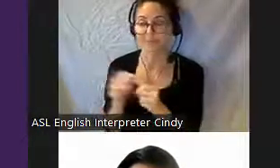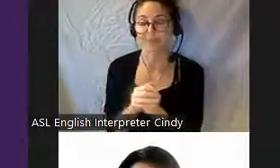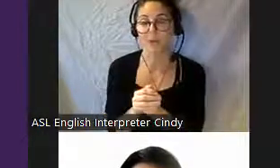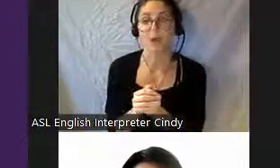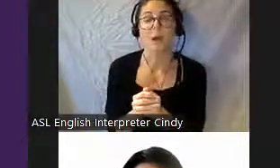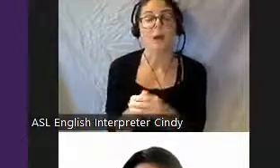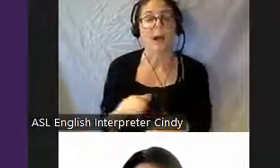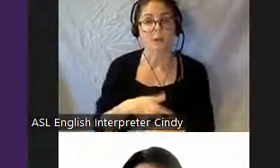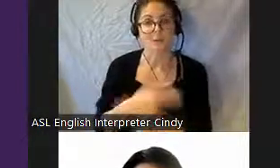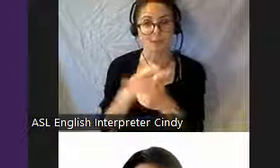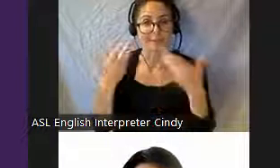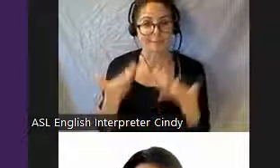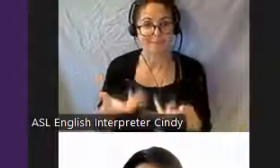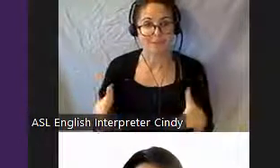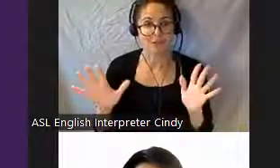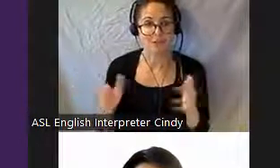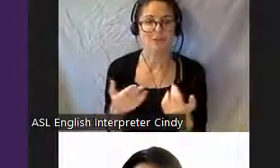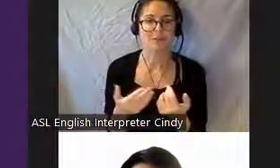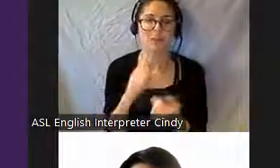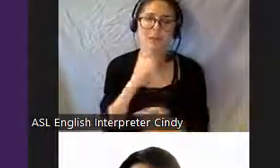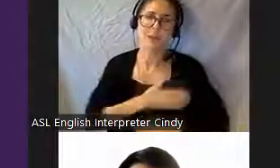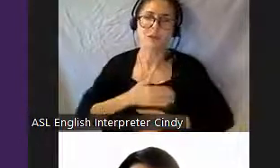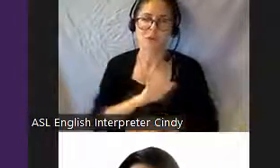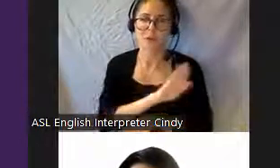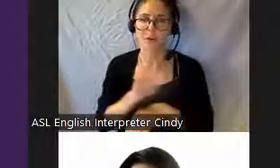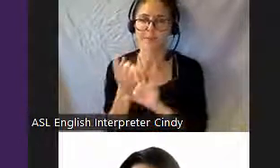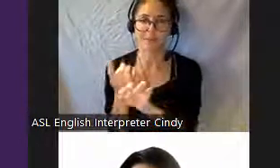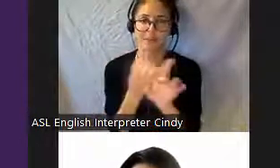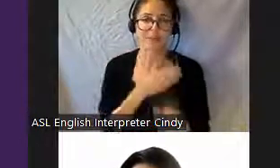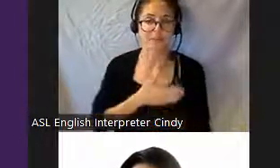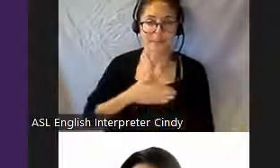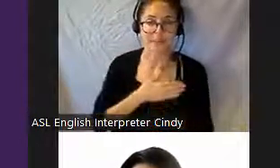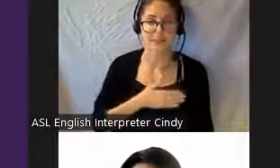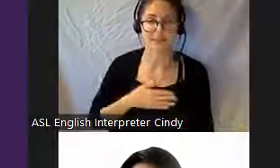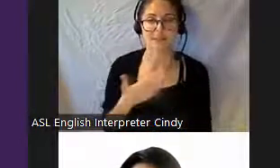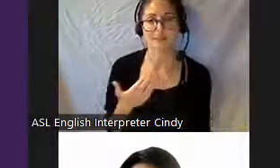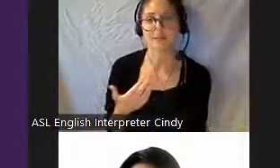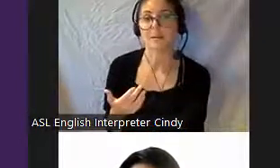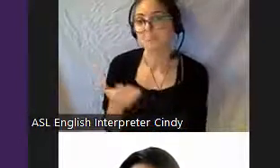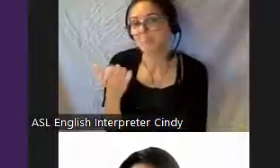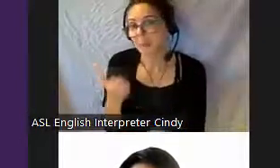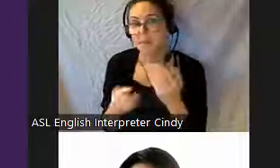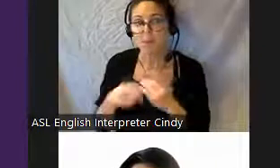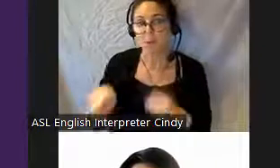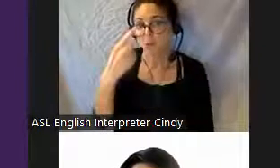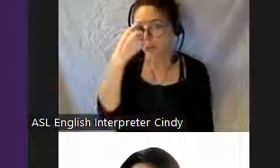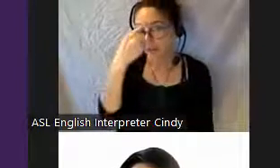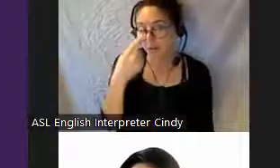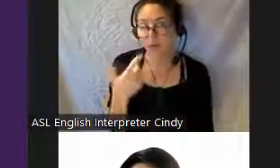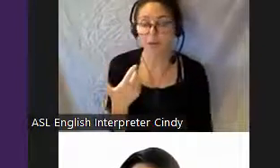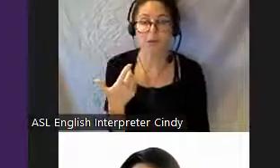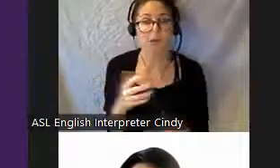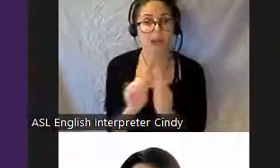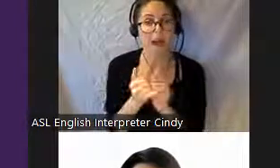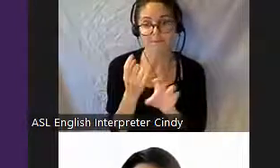we will appreciate your feedback, providing some information on how the webinar was through an